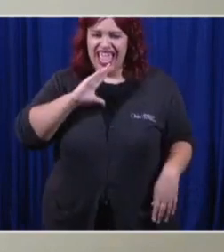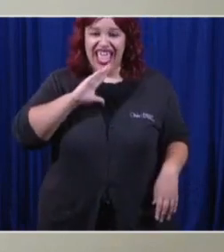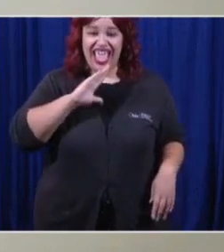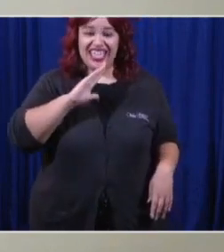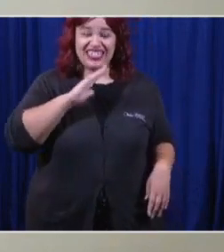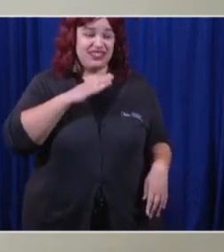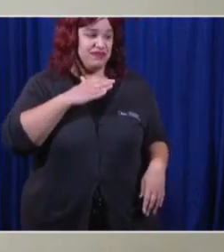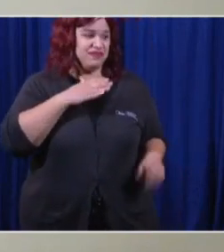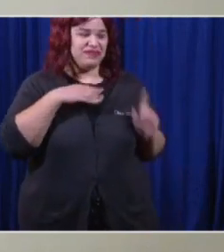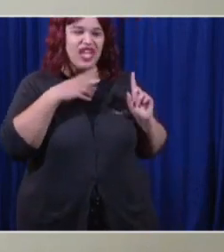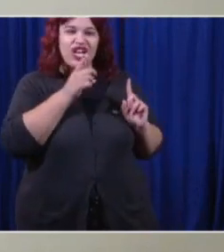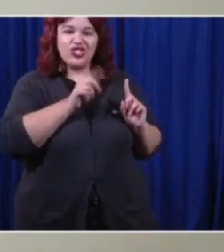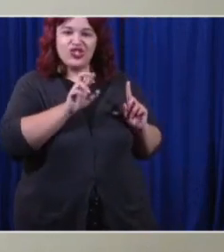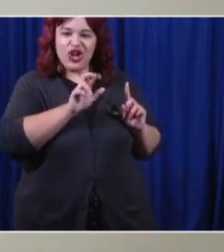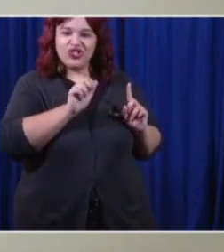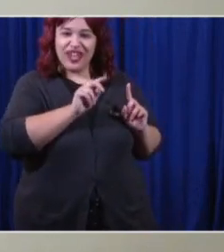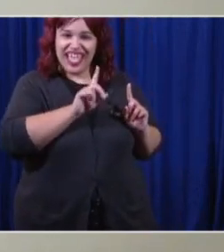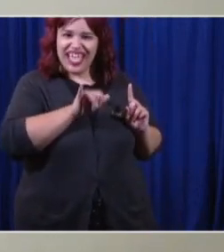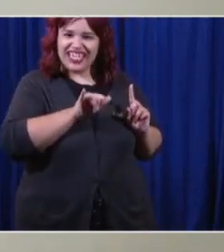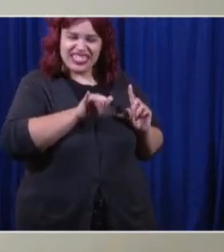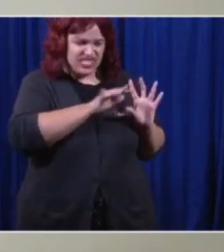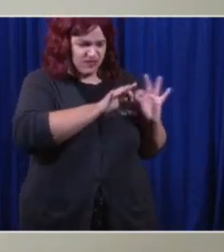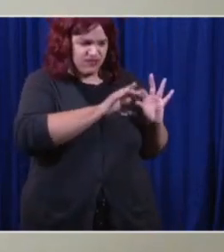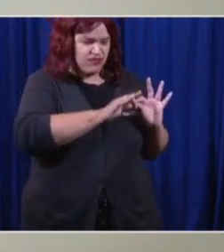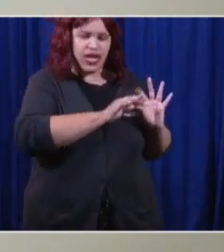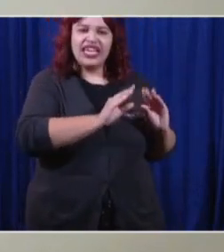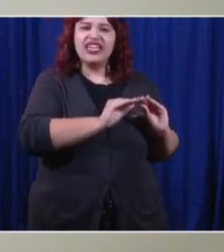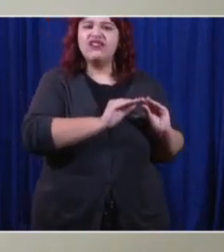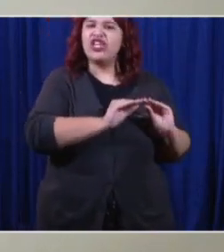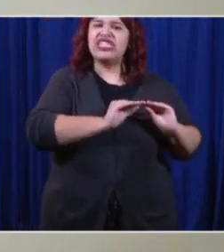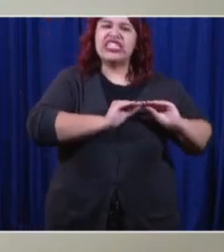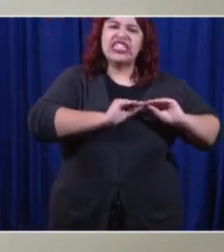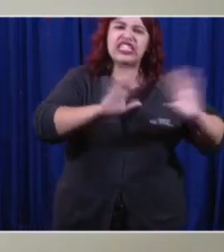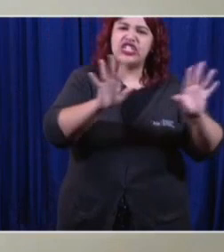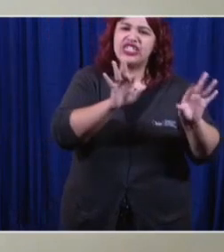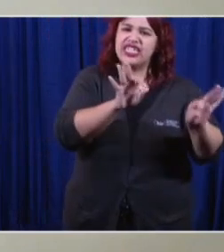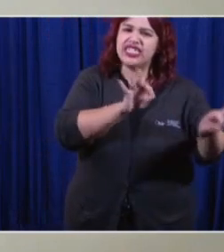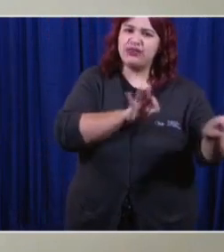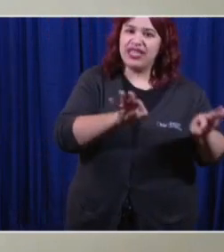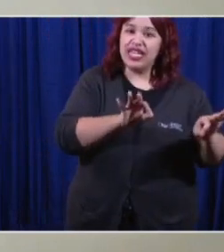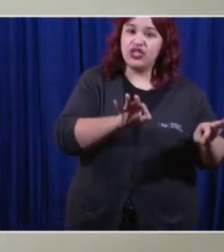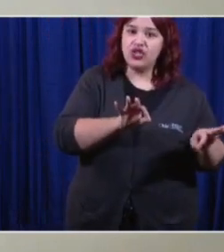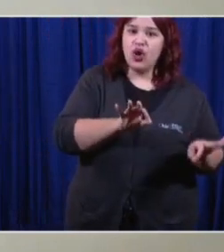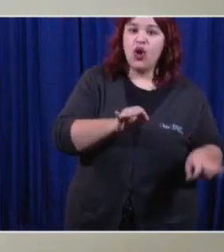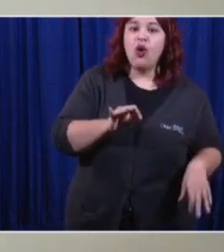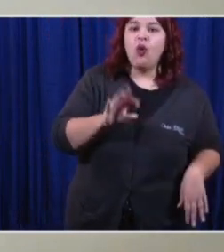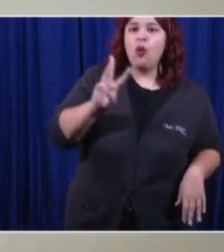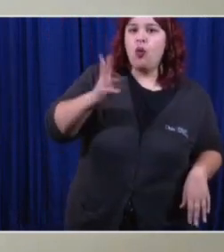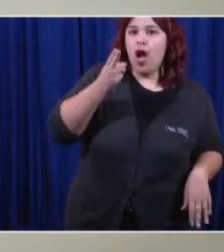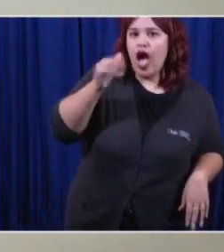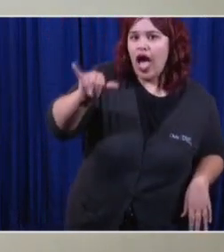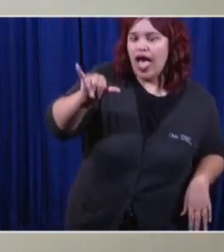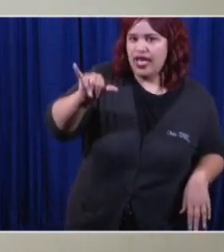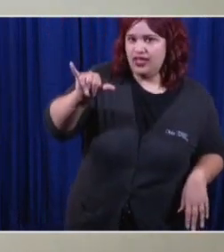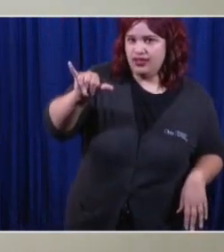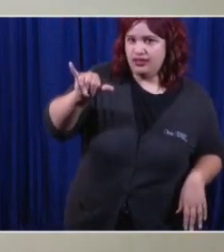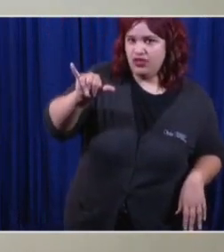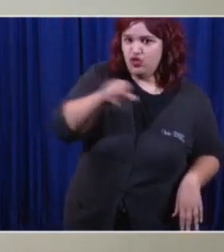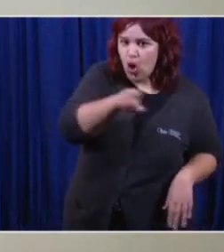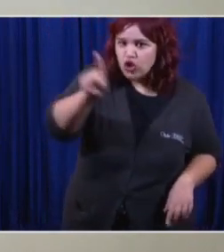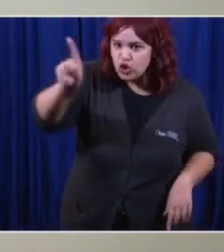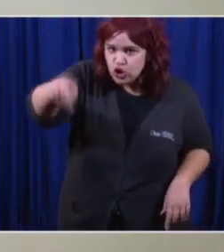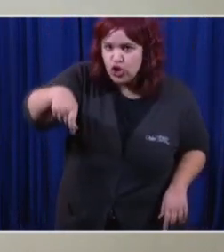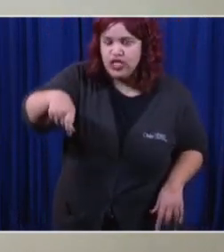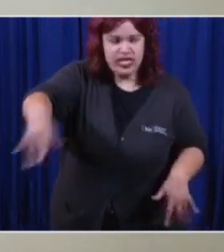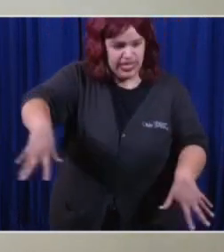why. If you want to keep the business community and our economy thriving, you will follow this. If you want to have